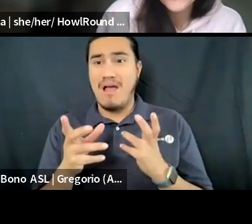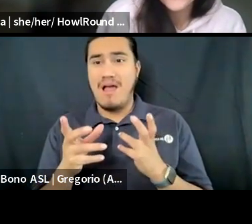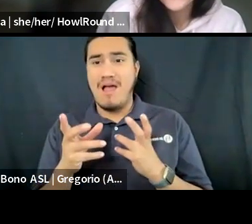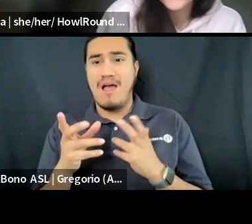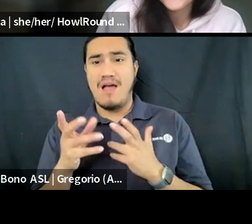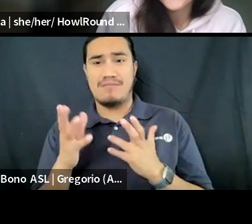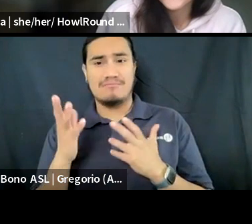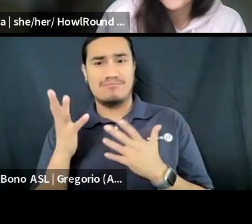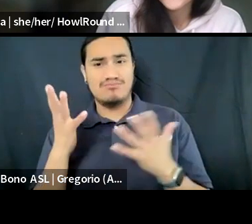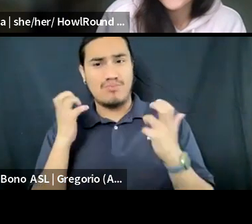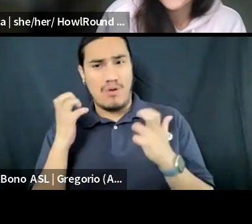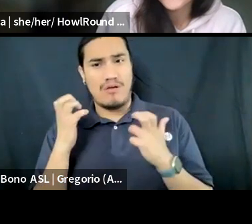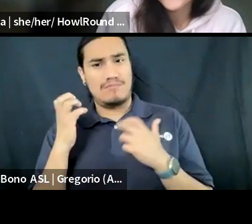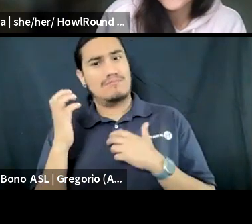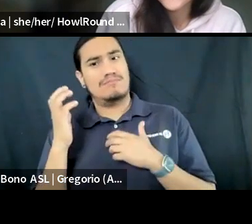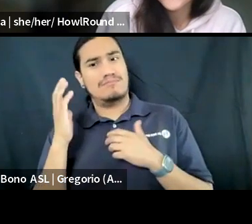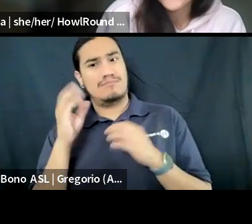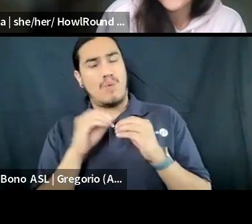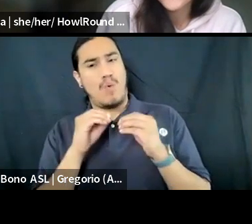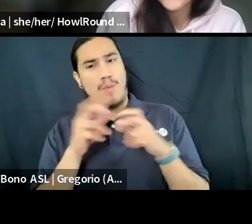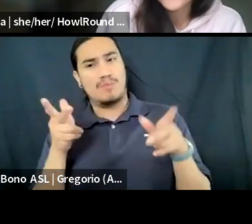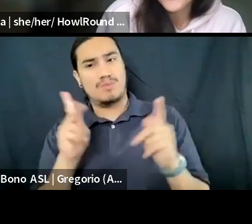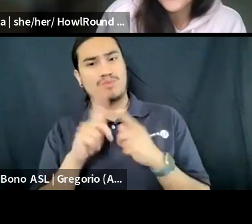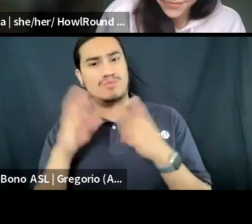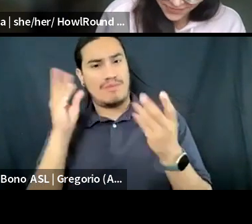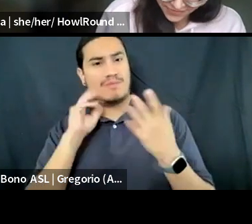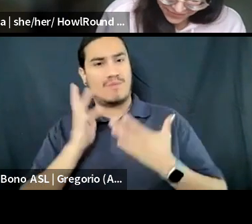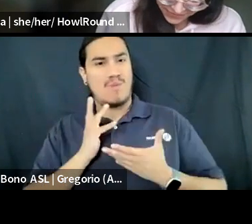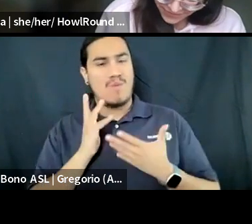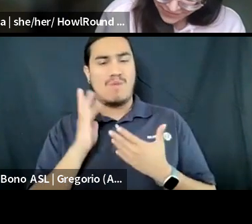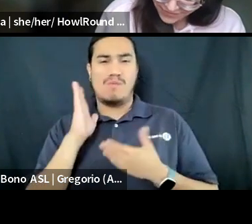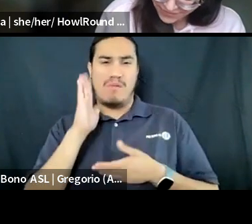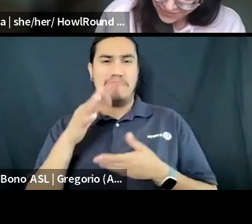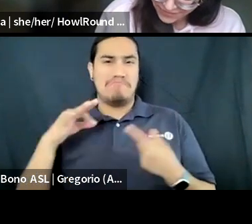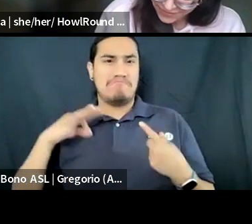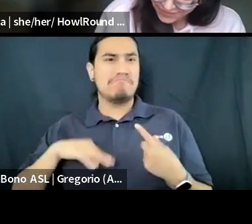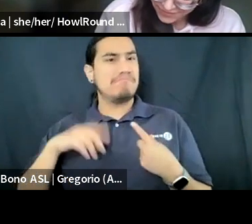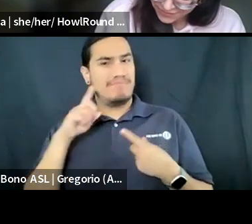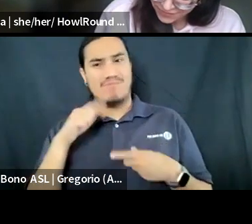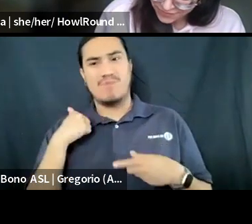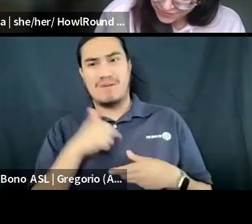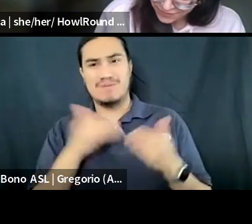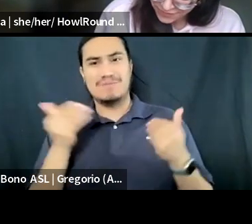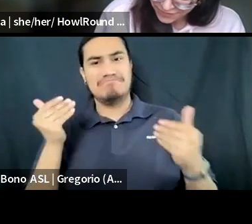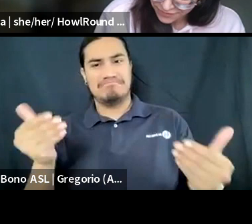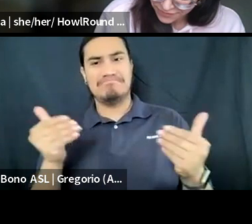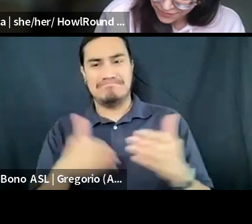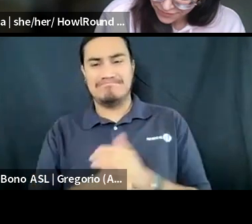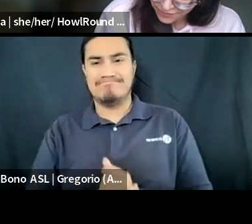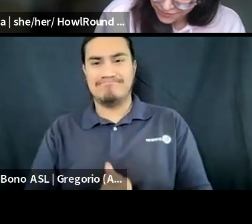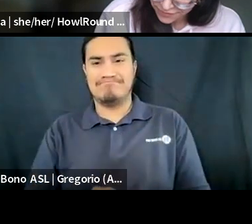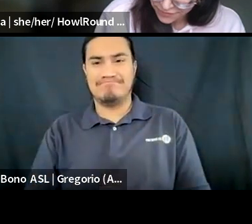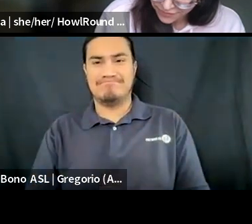us know, I think that might be helpful for moving on to the next step.